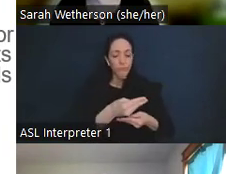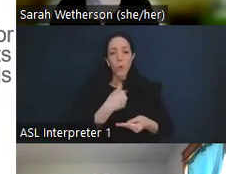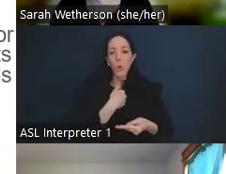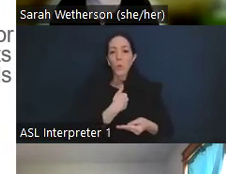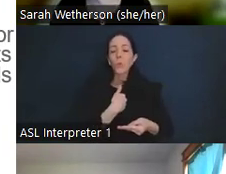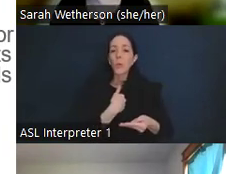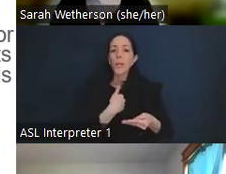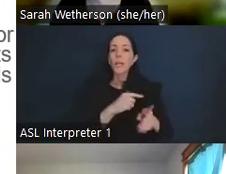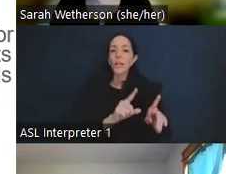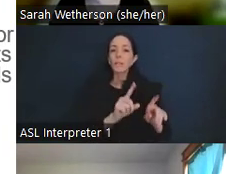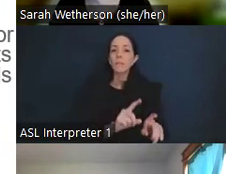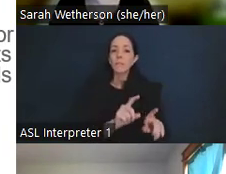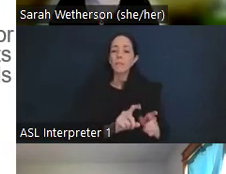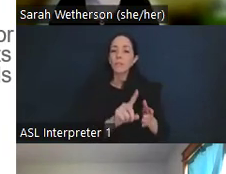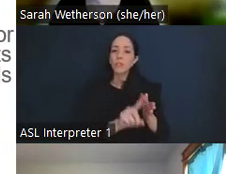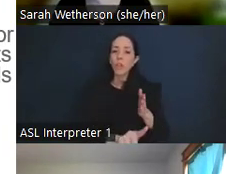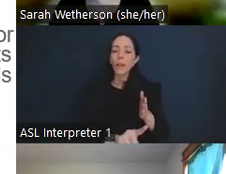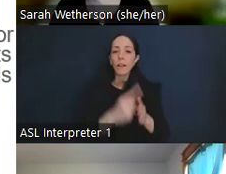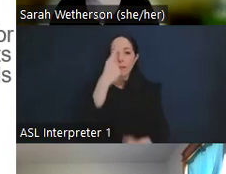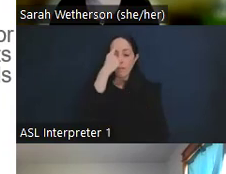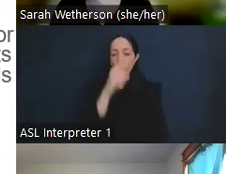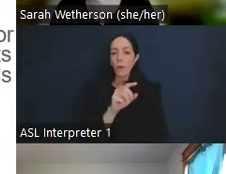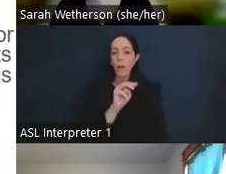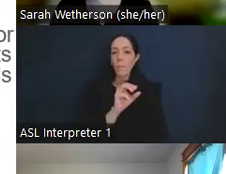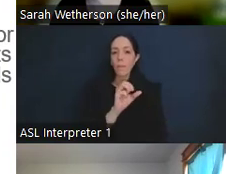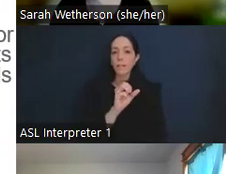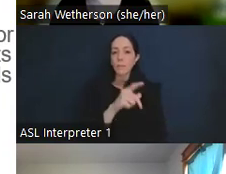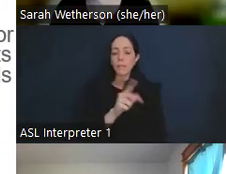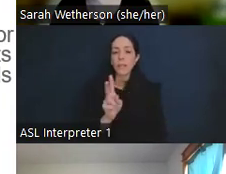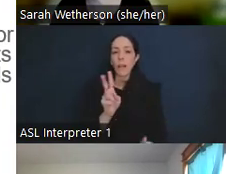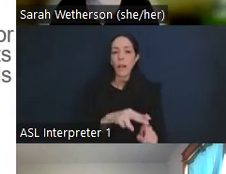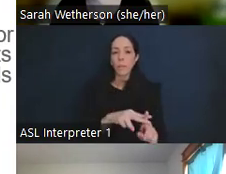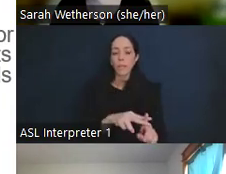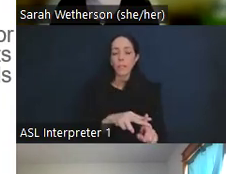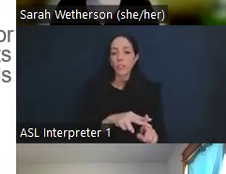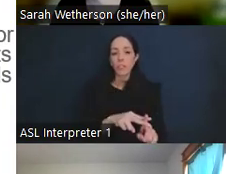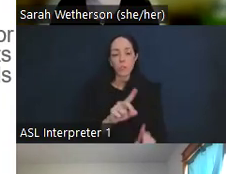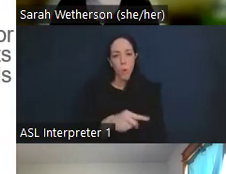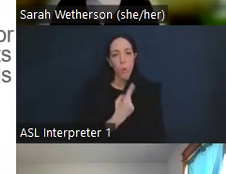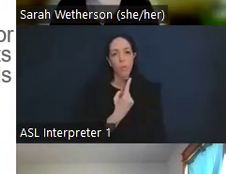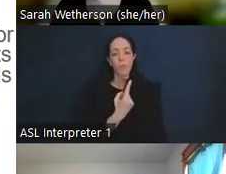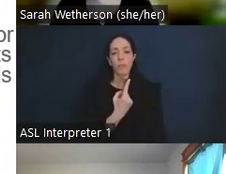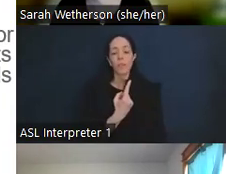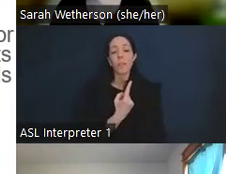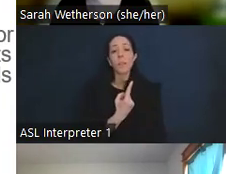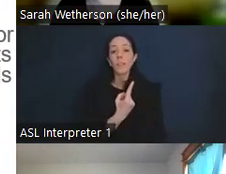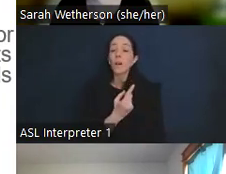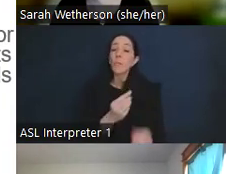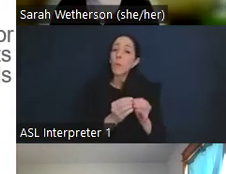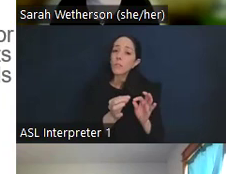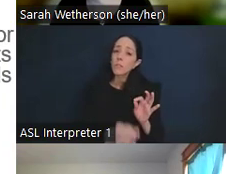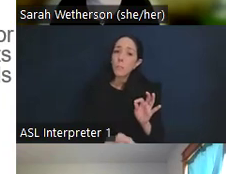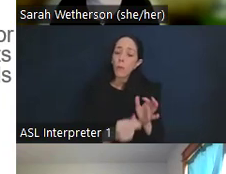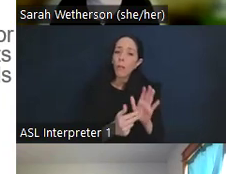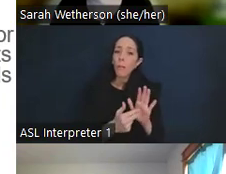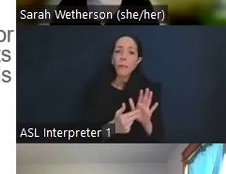an MSP application, which means that we wouldn't need your resource information, for example. So we wouldn't even look at that,